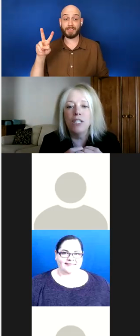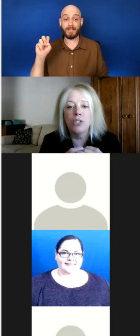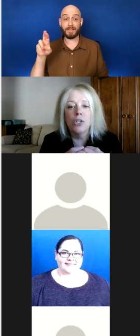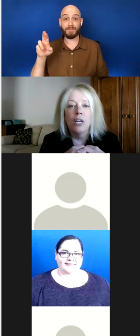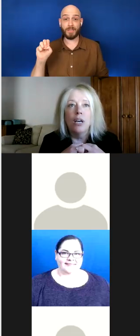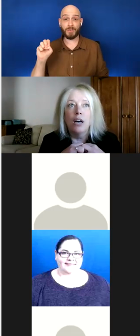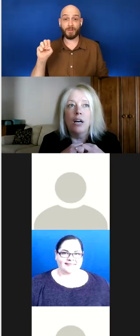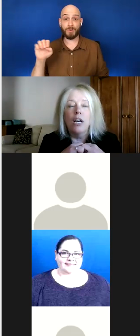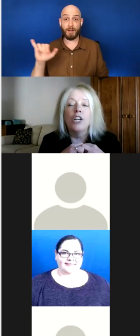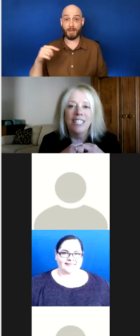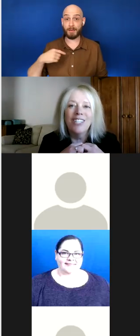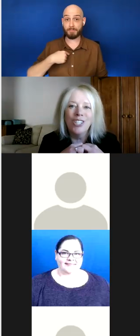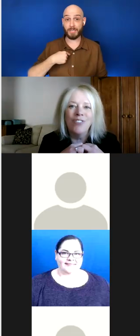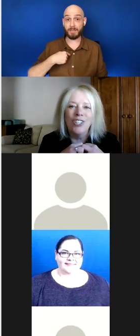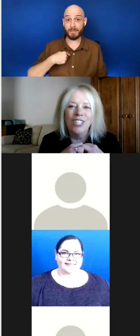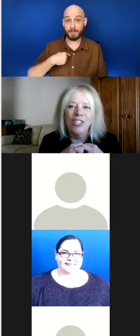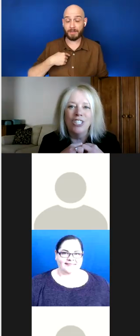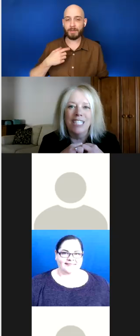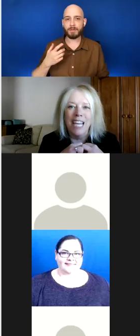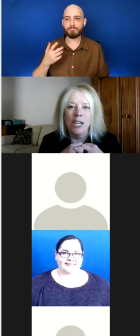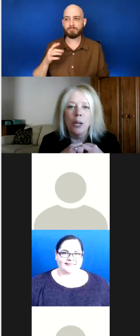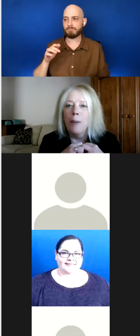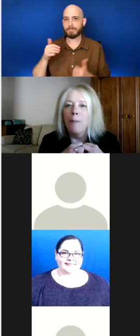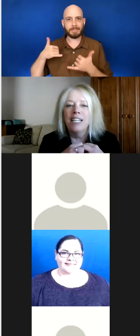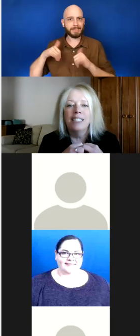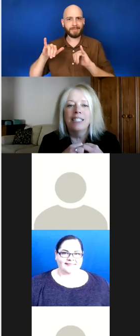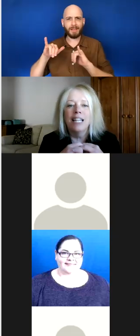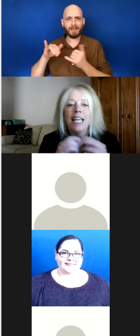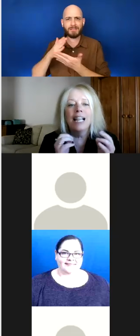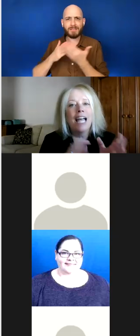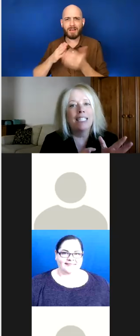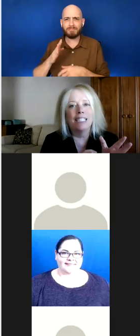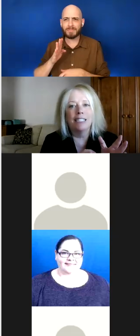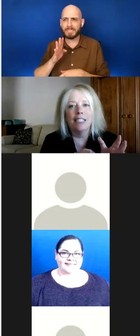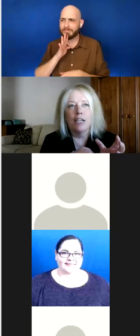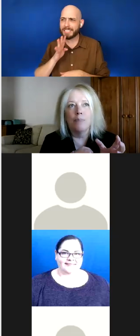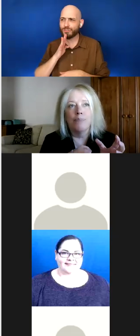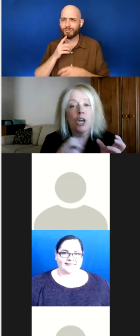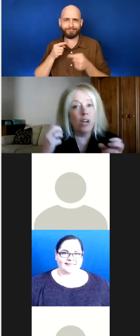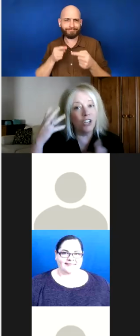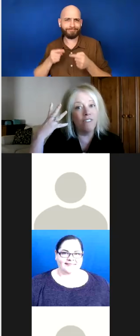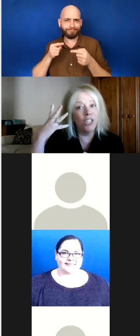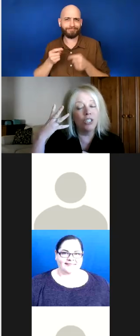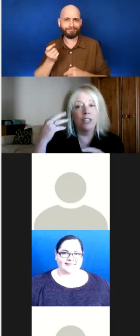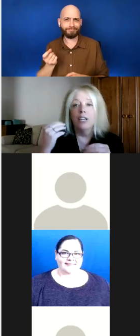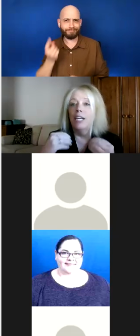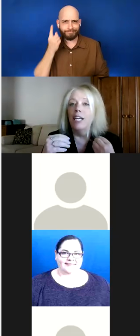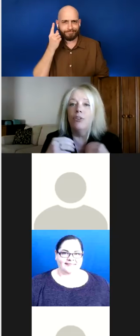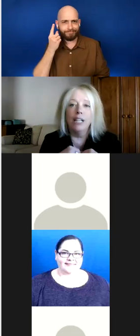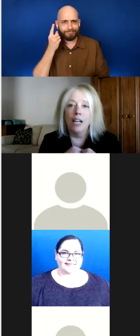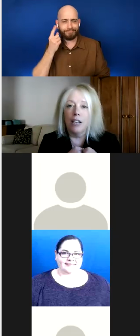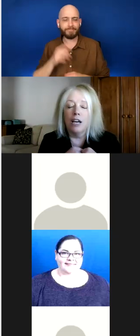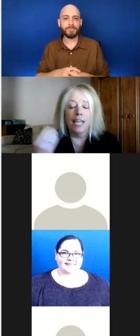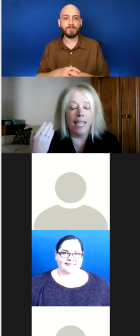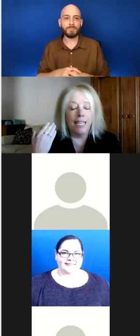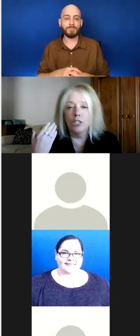of speech are still difficult to understand because, like glasses correct our vision,